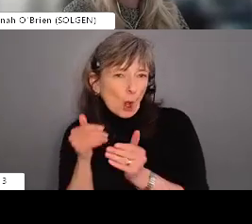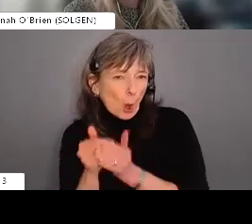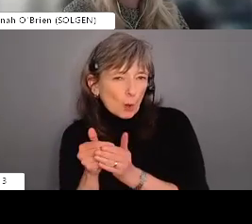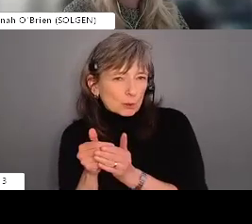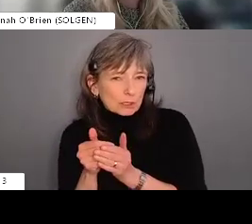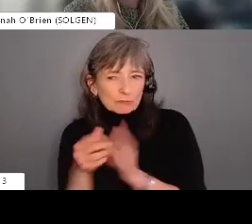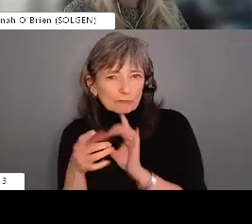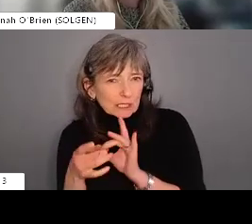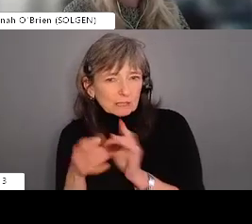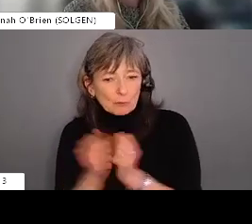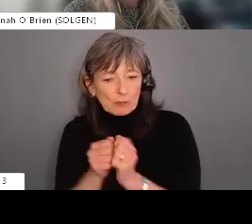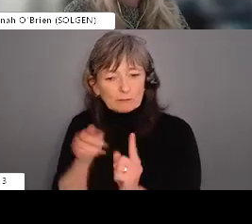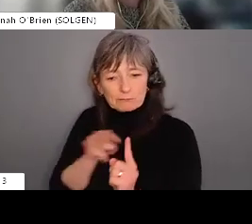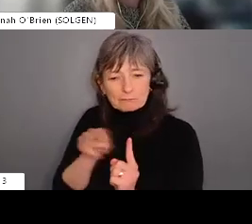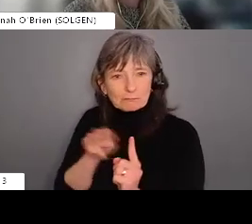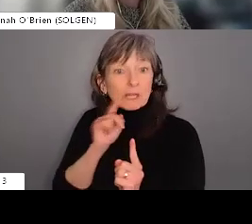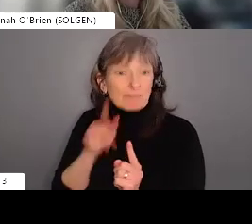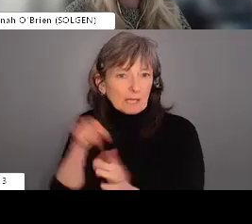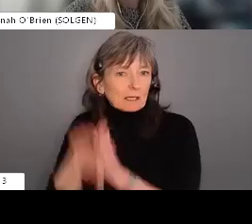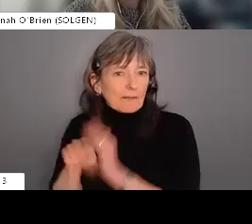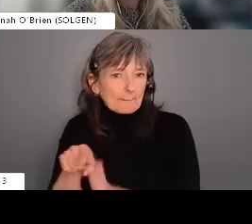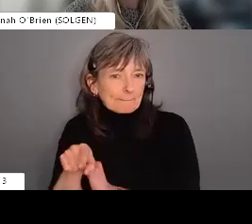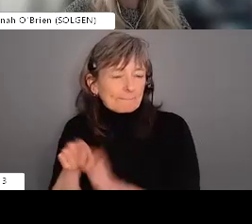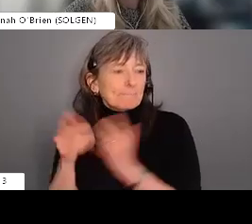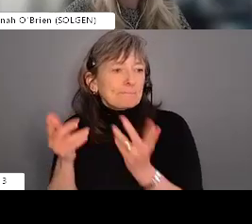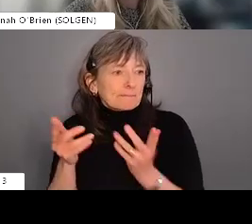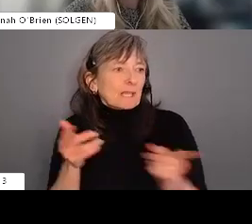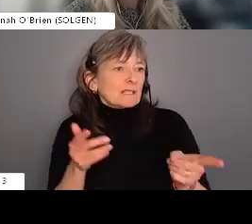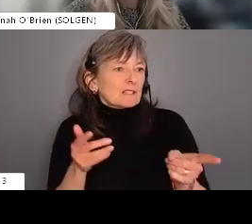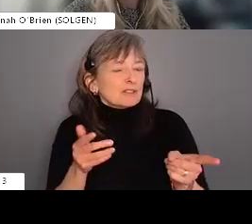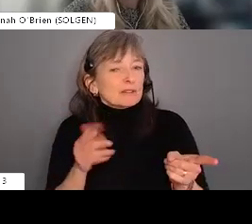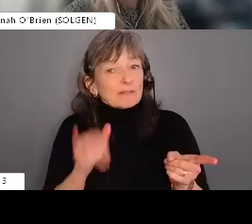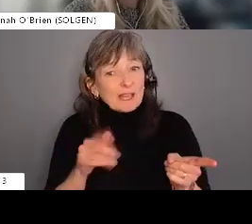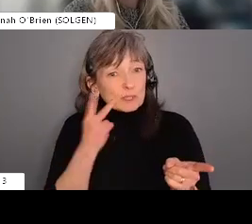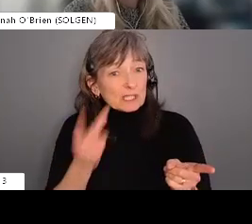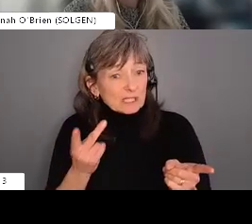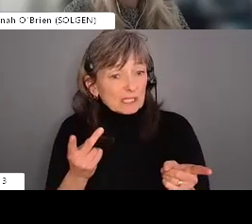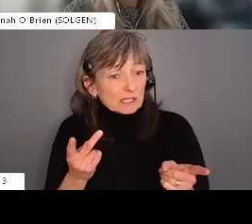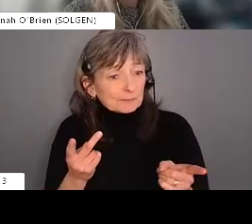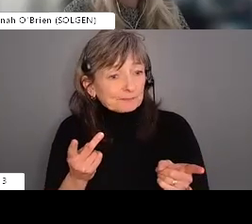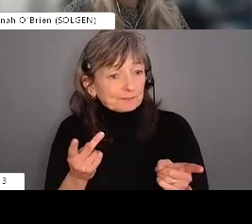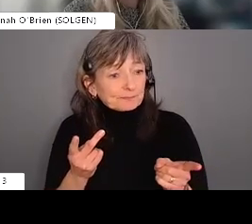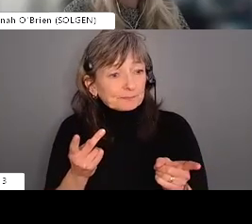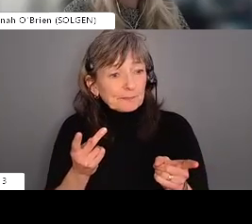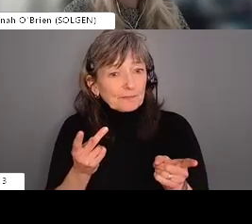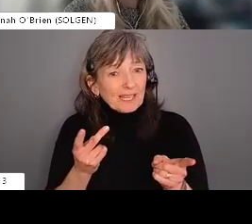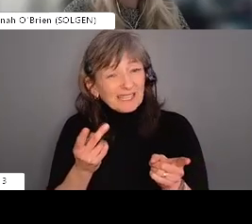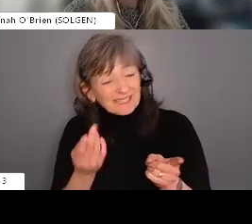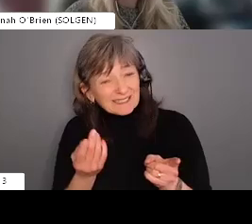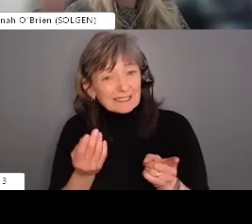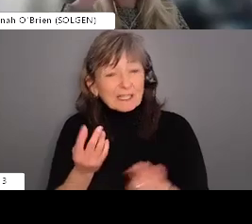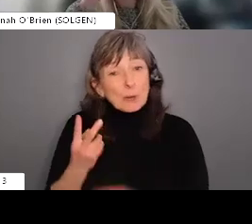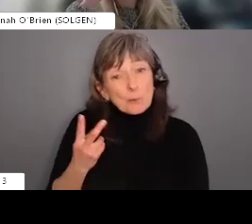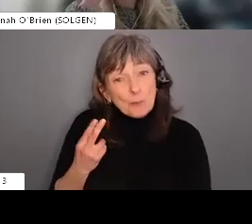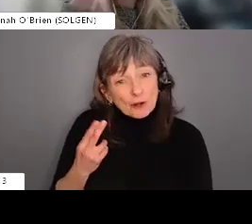death. And just, likely contributed to the deaths mean intimate partner violence or abuse was